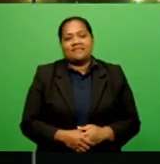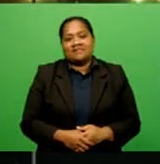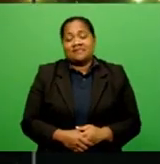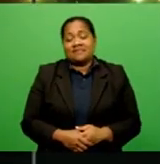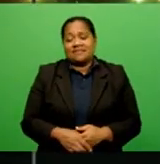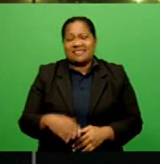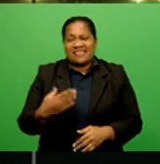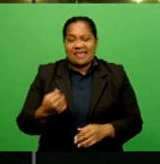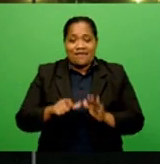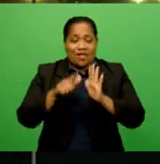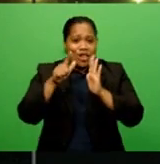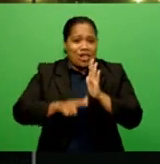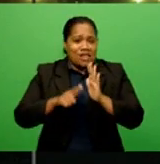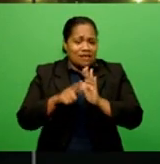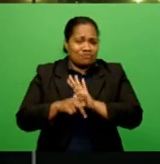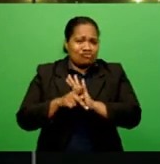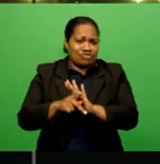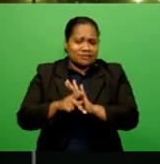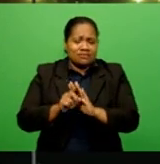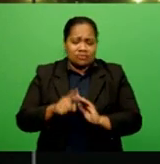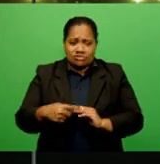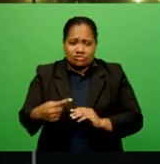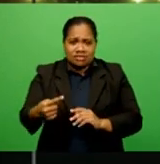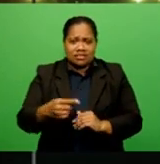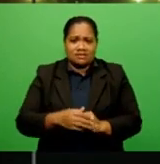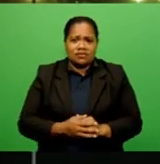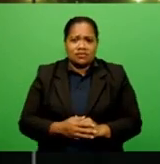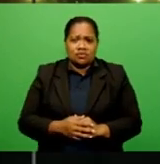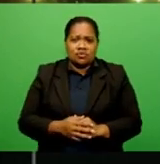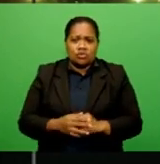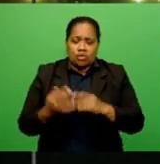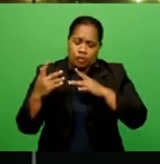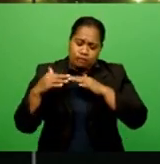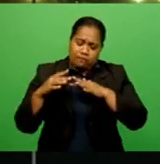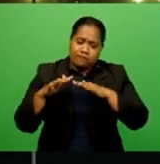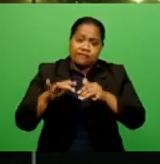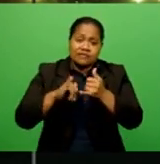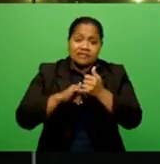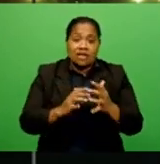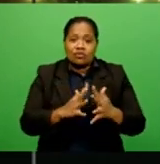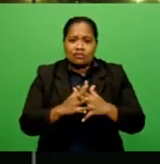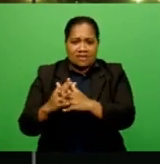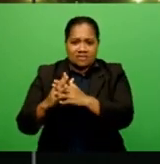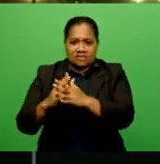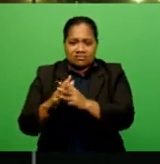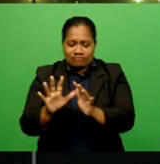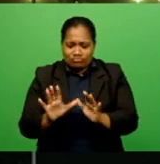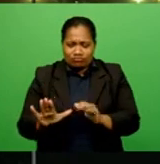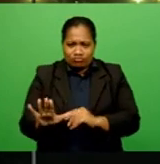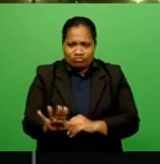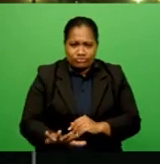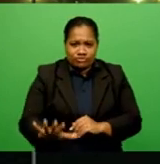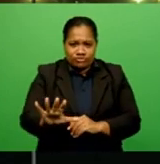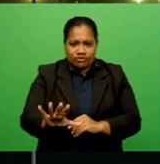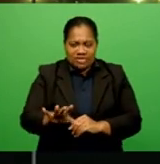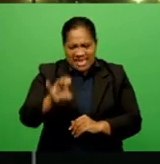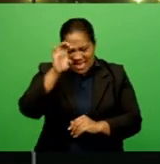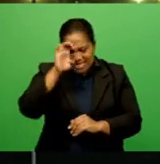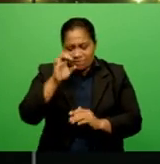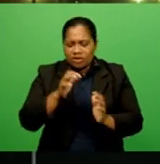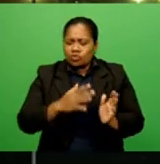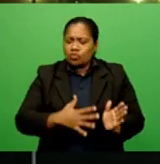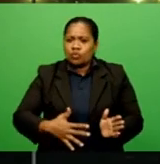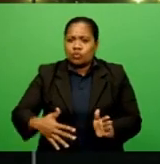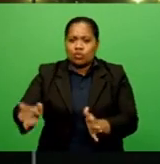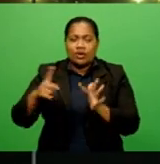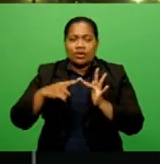A trough of low pressure remains slow moving to the southwest of the group and is expected to drift eastwards and lie